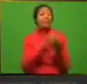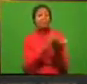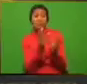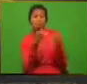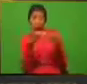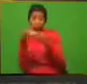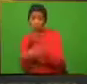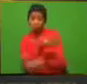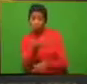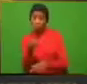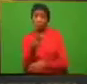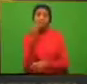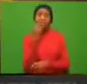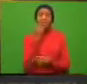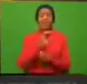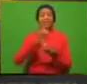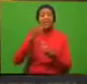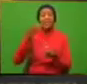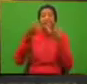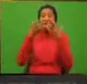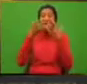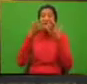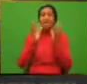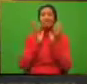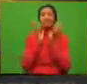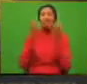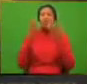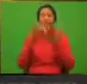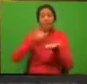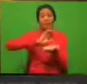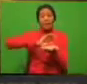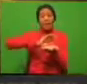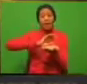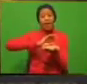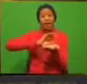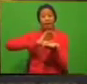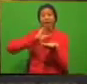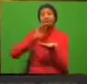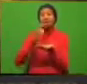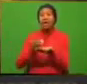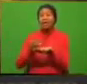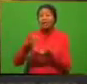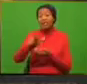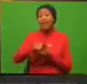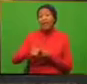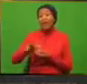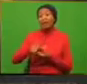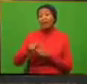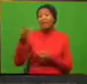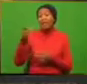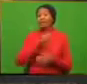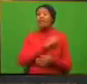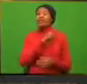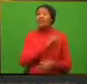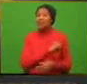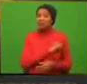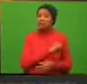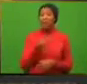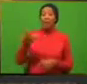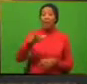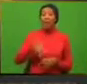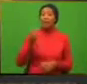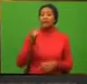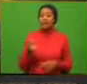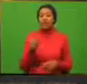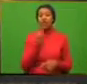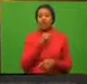who say there is Ingonyama Trust land, for example, in KZN, and that land is not being used. That